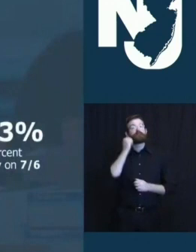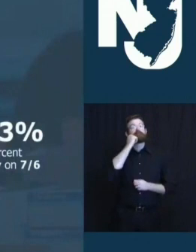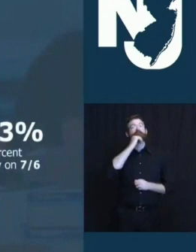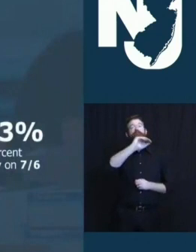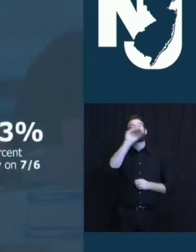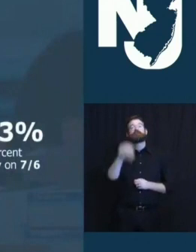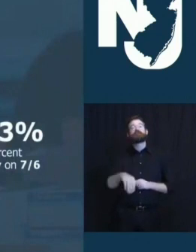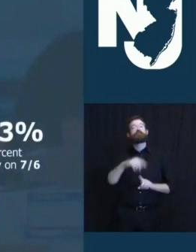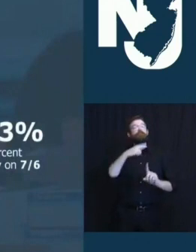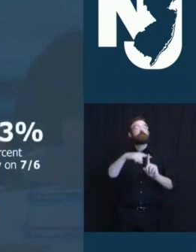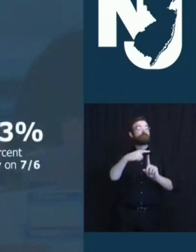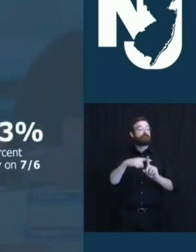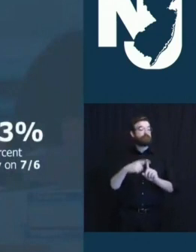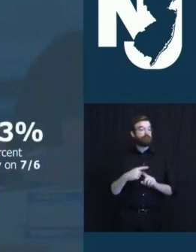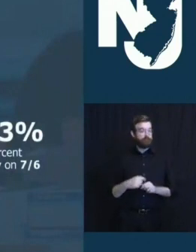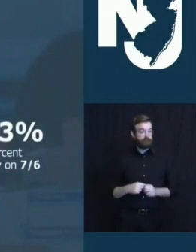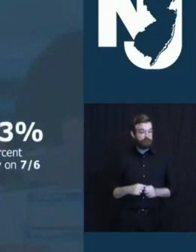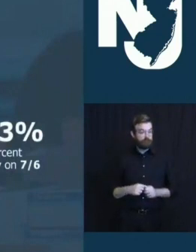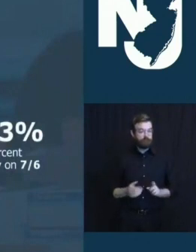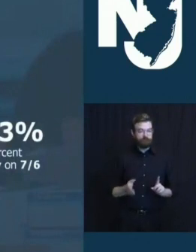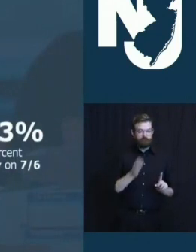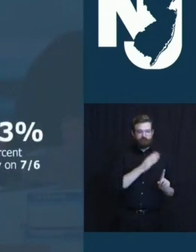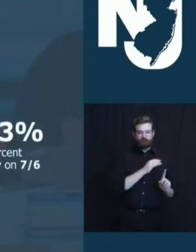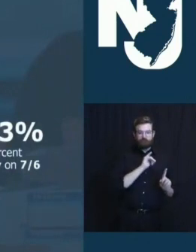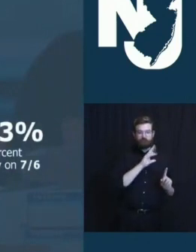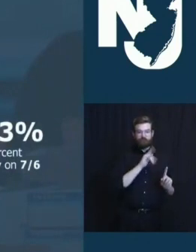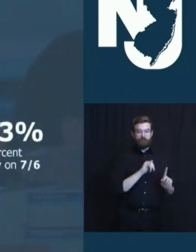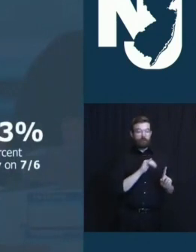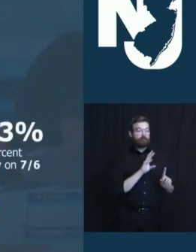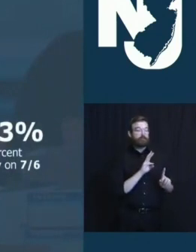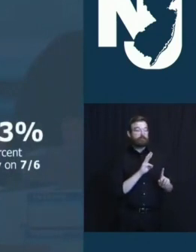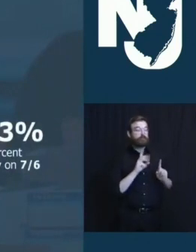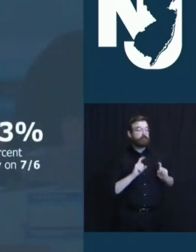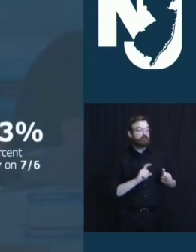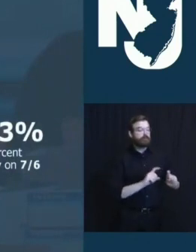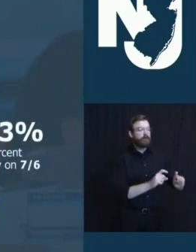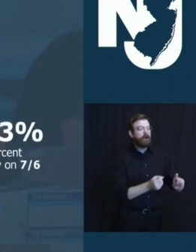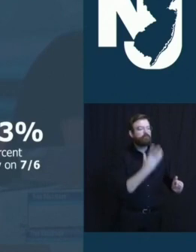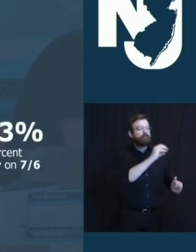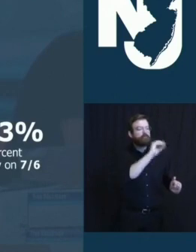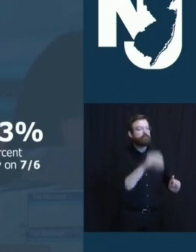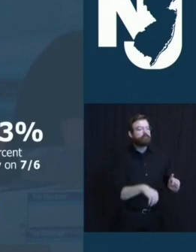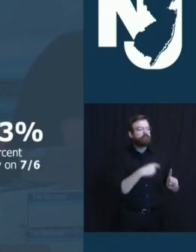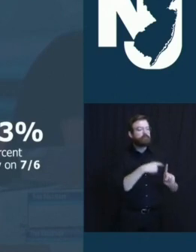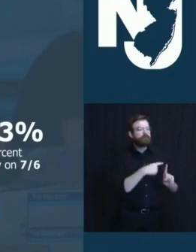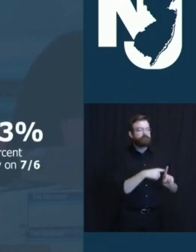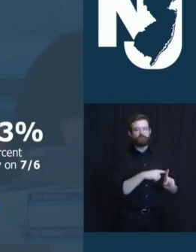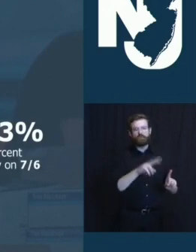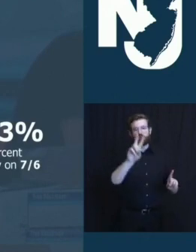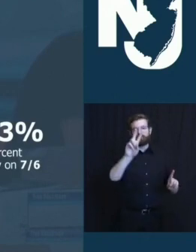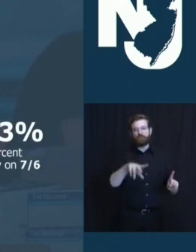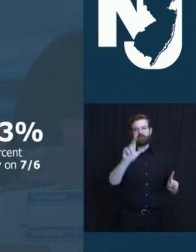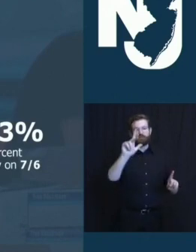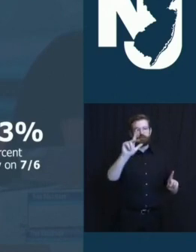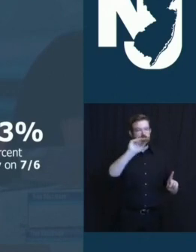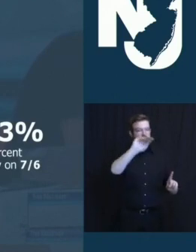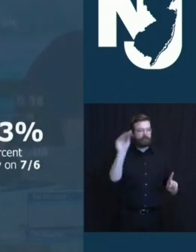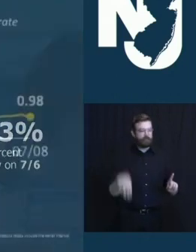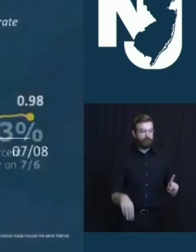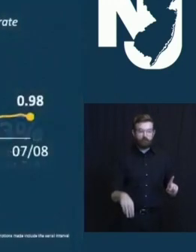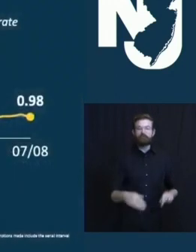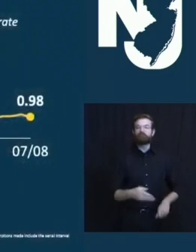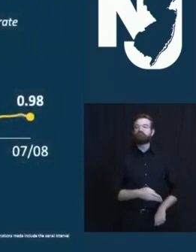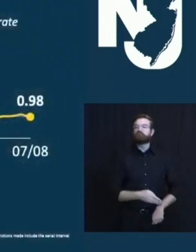bit better than the past couple of days, Judy. The rate of transmission has dipped, thank God. Let's keep it there below 1 and is currently